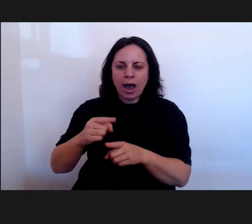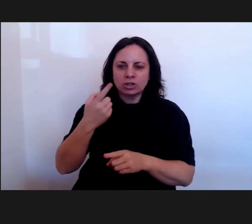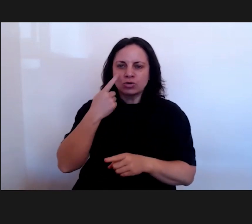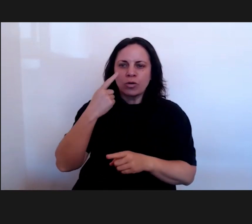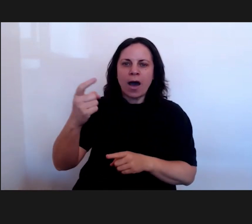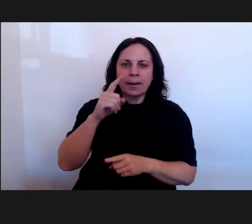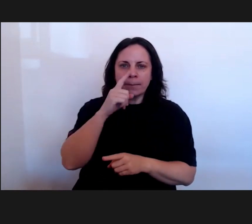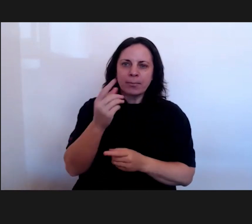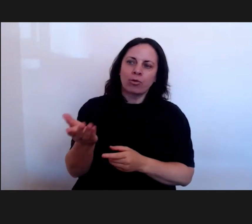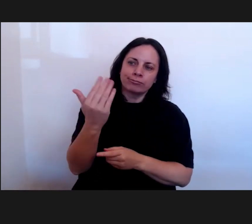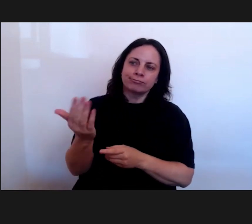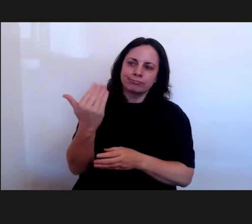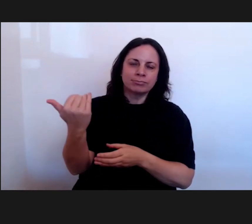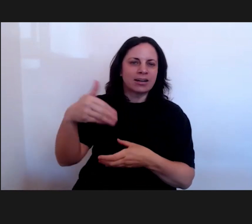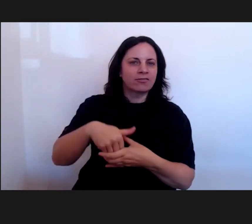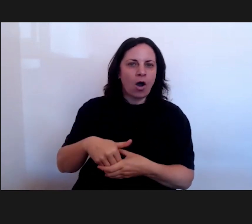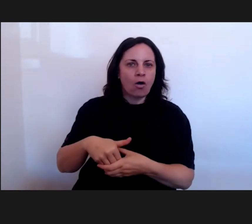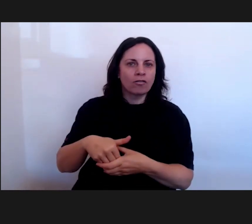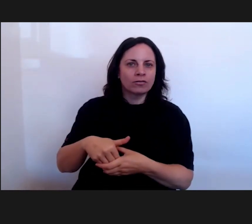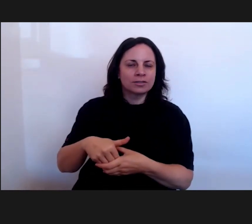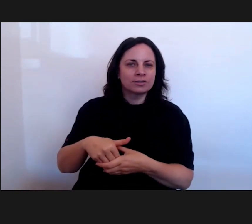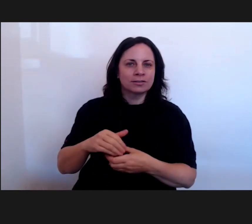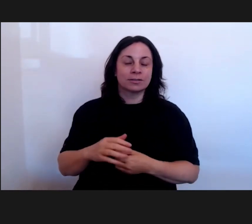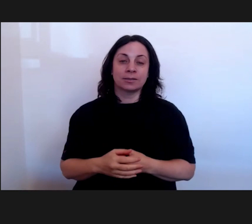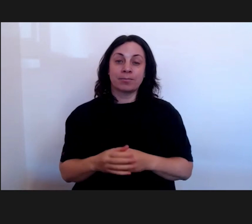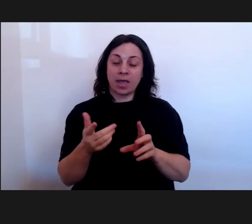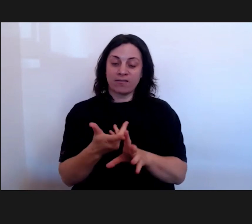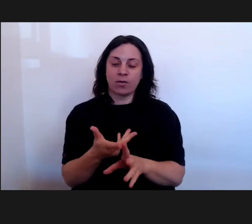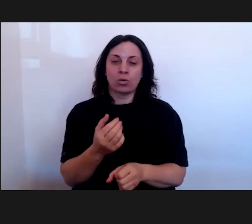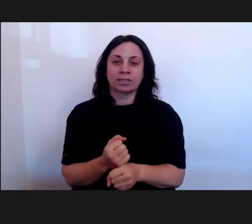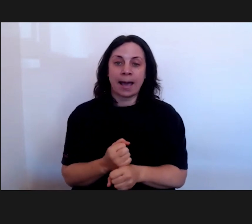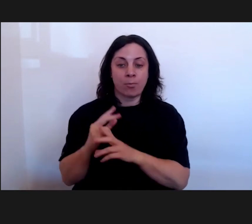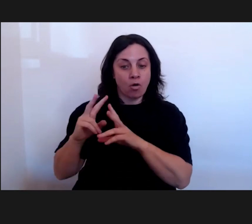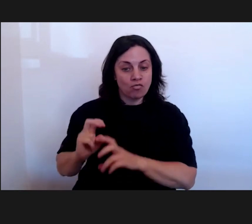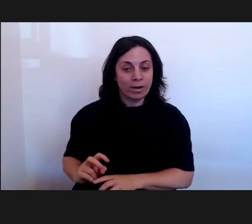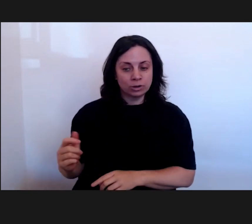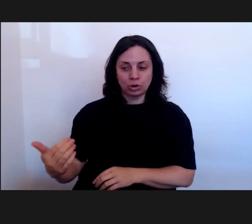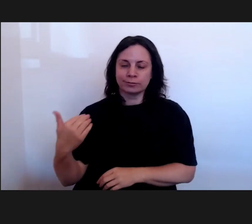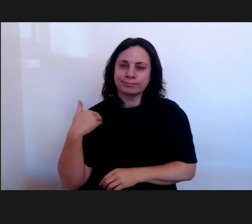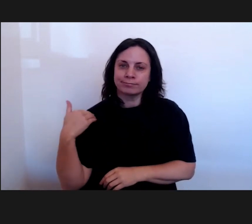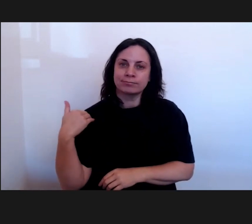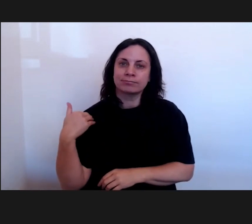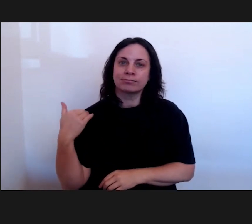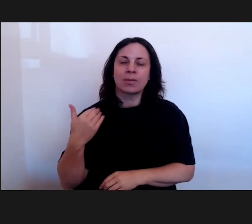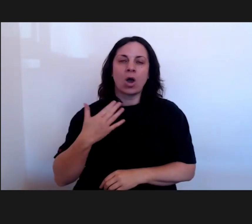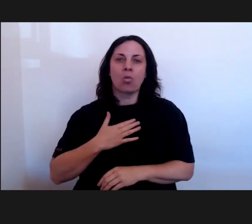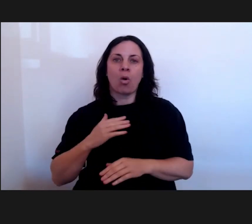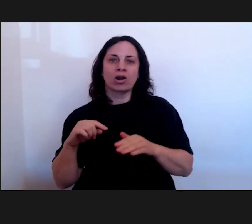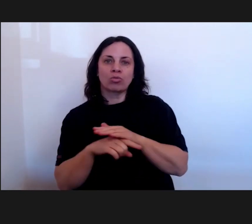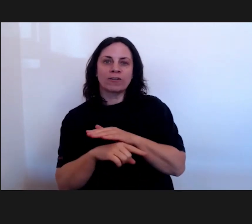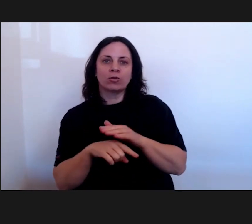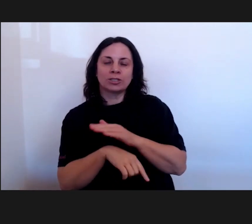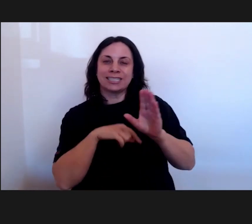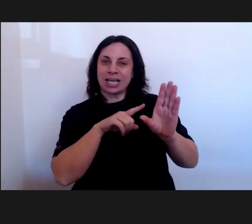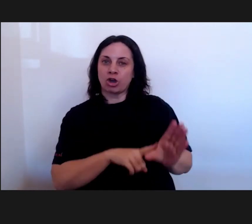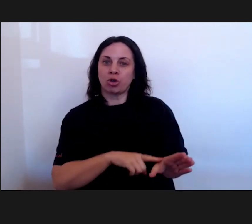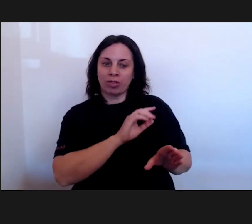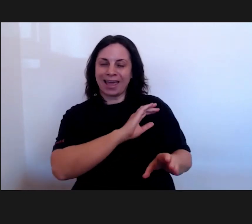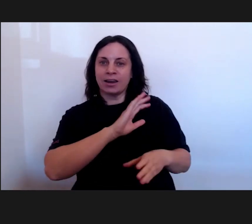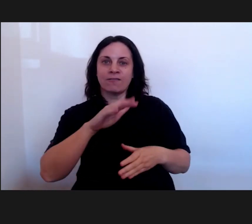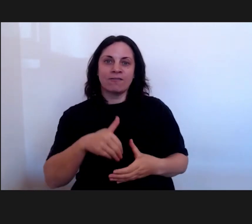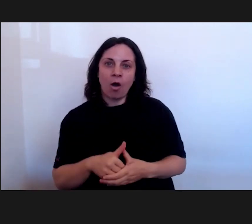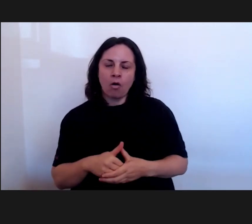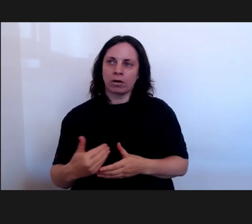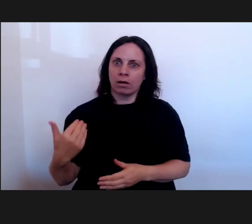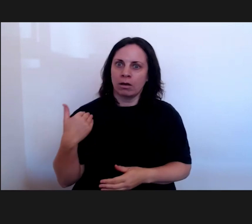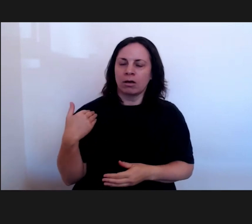example, we get inundated with requests from researchers for refugee youth participants, and all the time